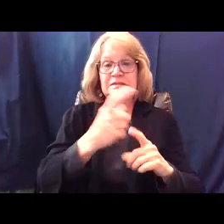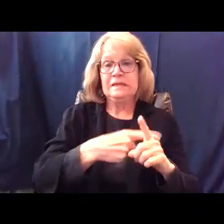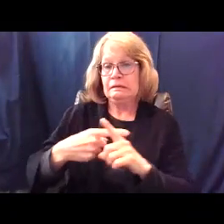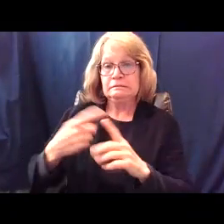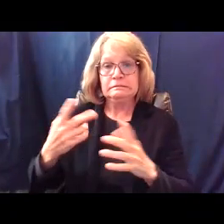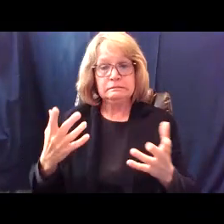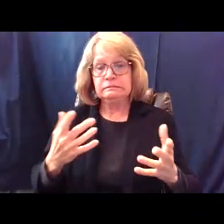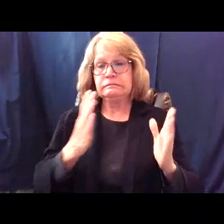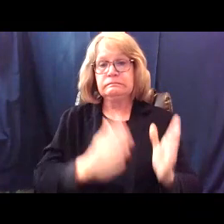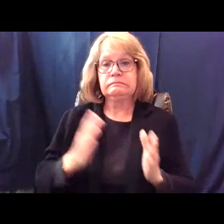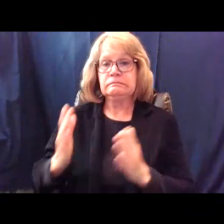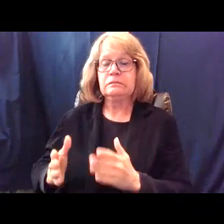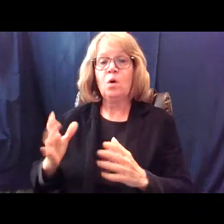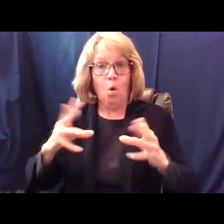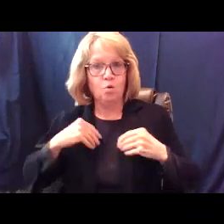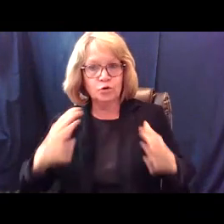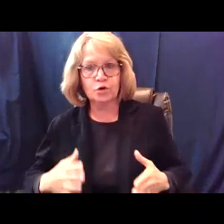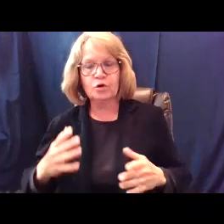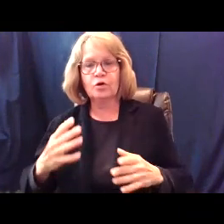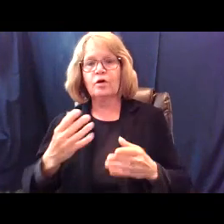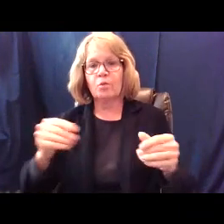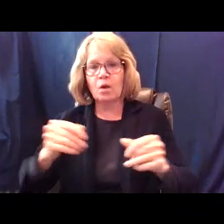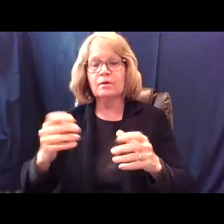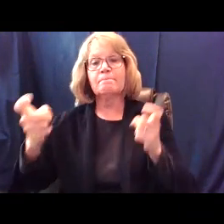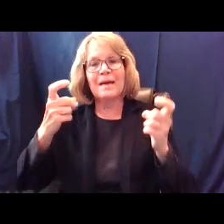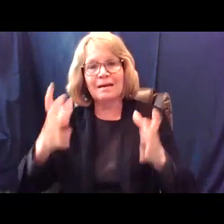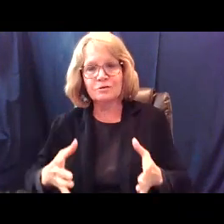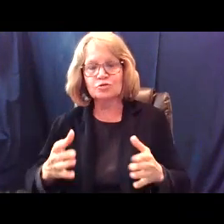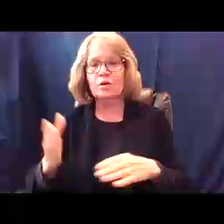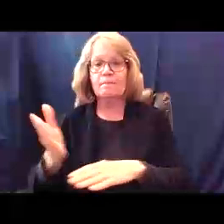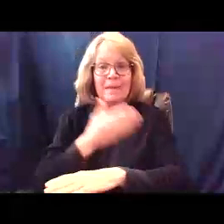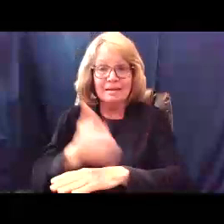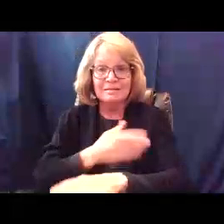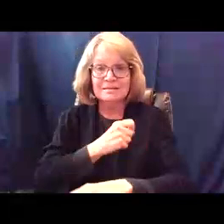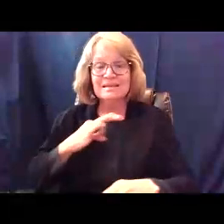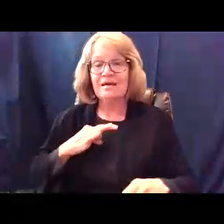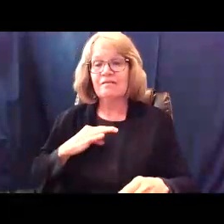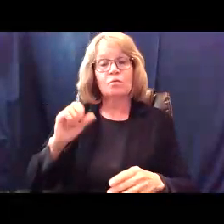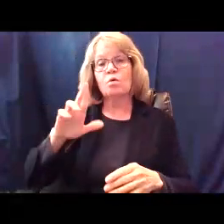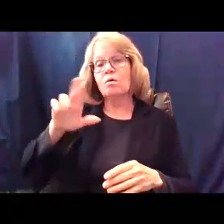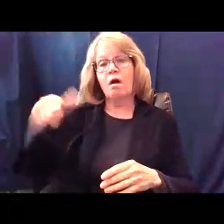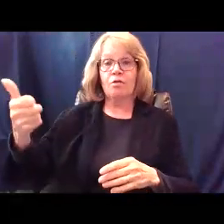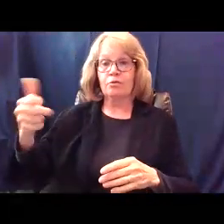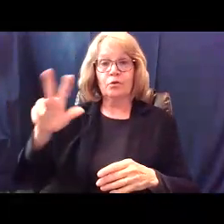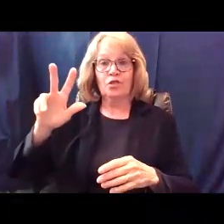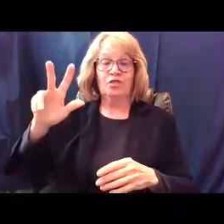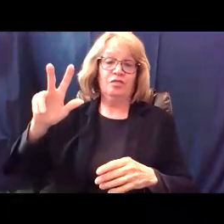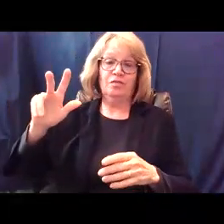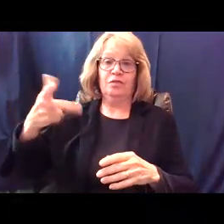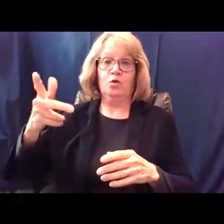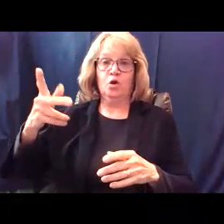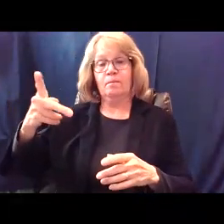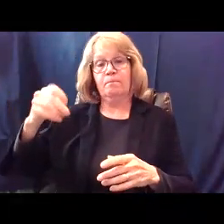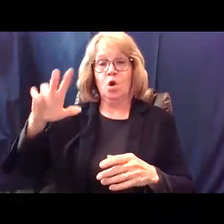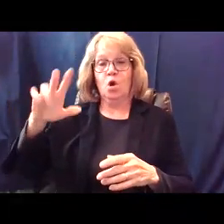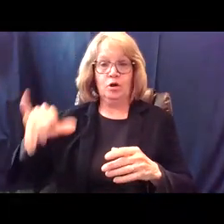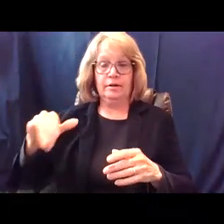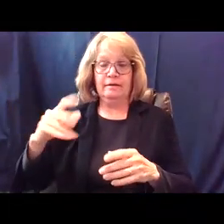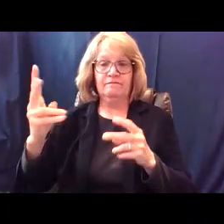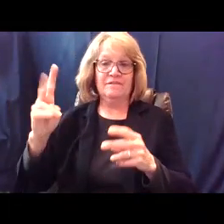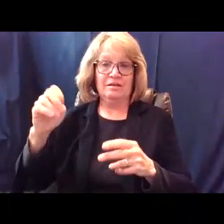the owner of the property, the manager, maintenance staff, even a third-party vendor. And housing providers should keep